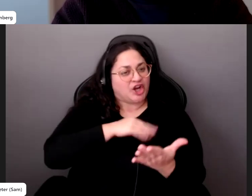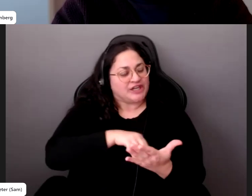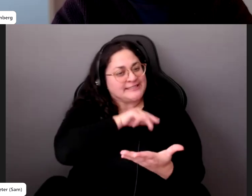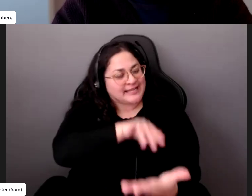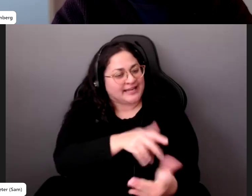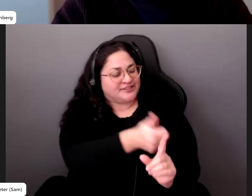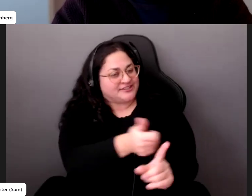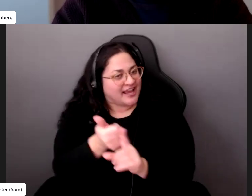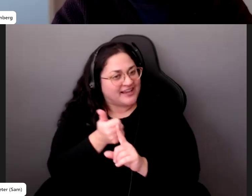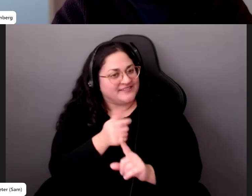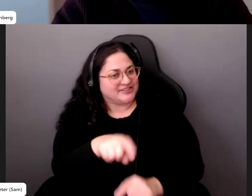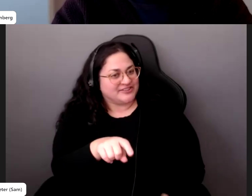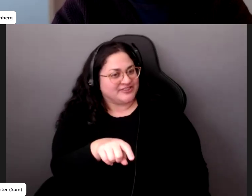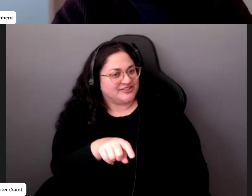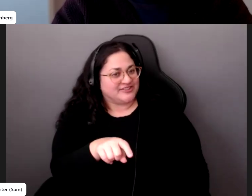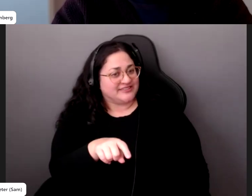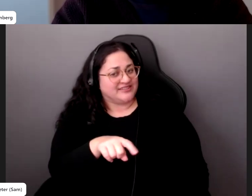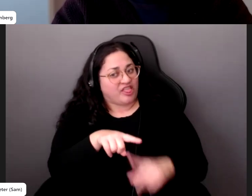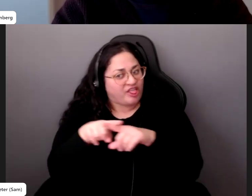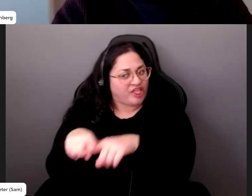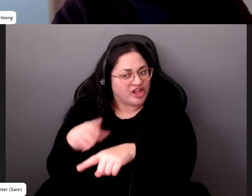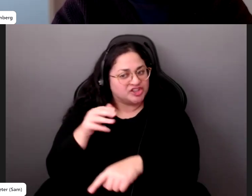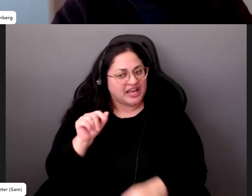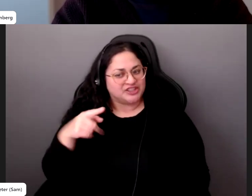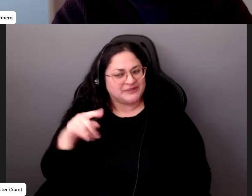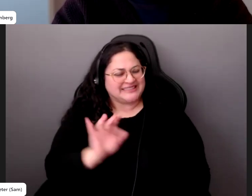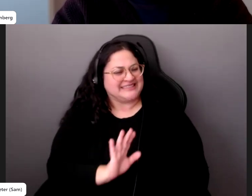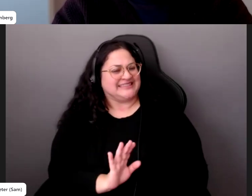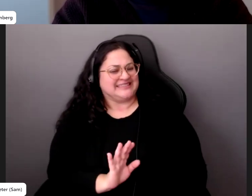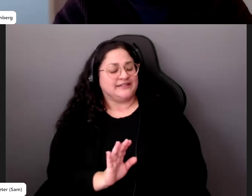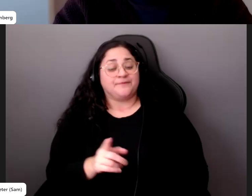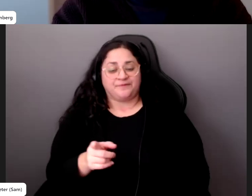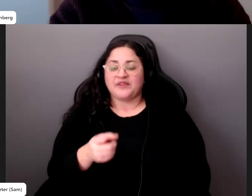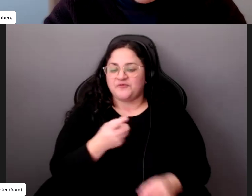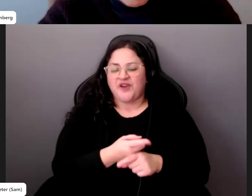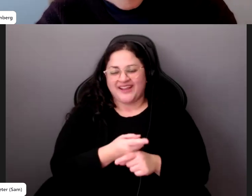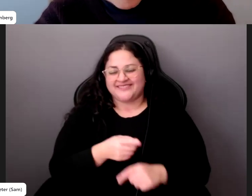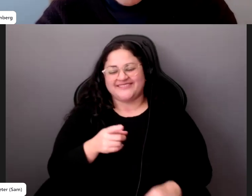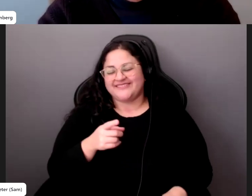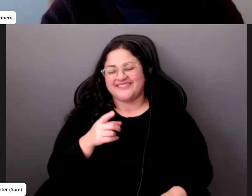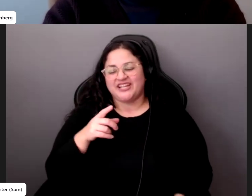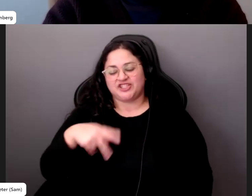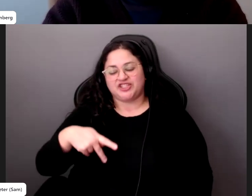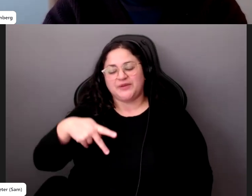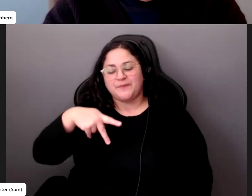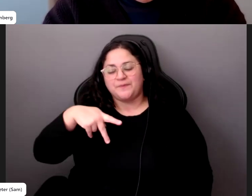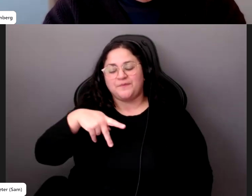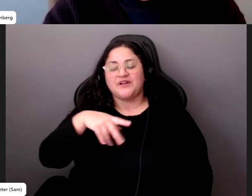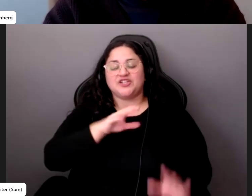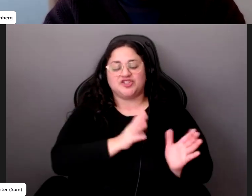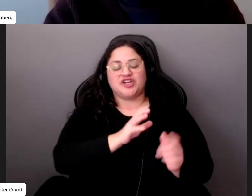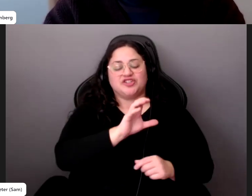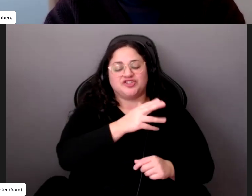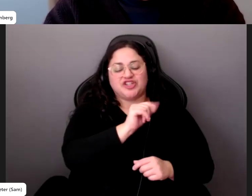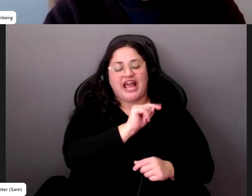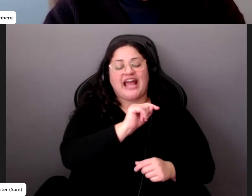think that kind of aligns with what you were saying. Yeah, Question to for me you. it's like using a GPS, you know, like Yeah. the more you use a GPS, the